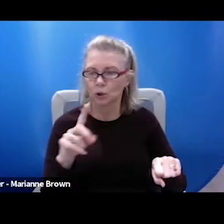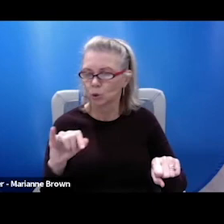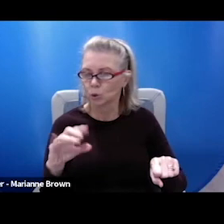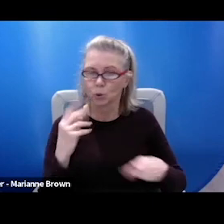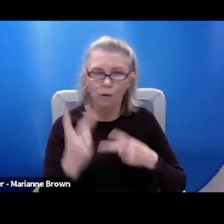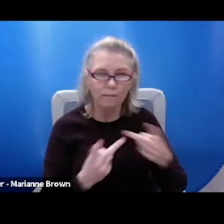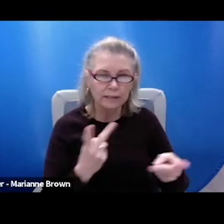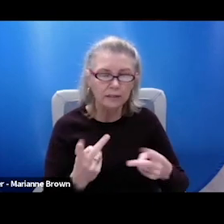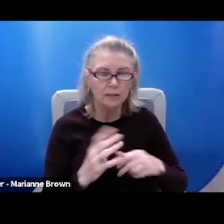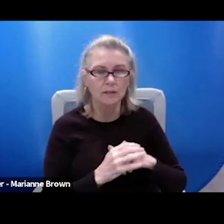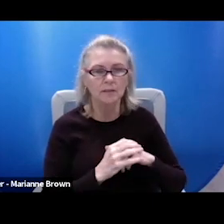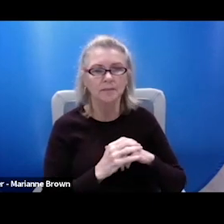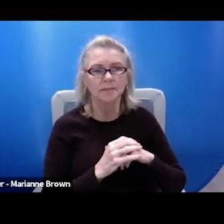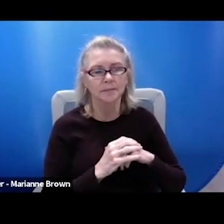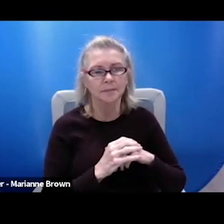and really,